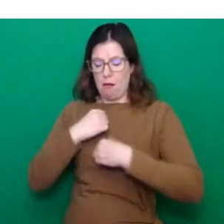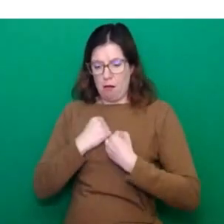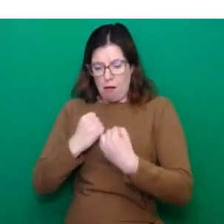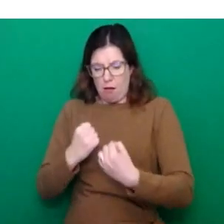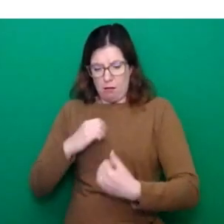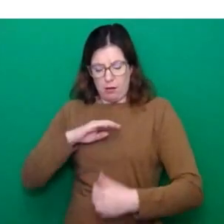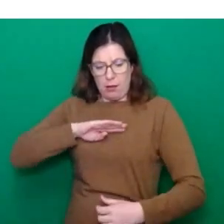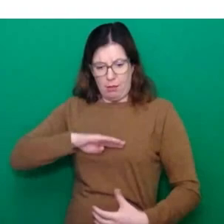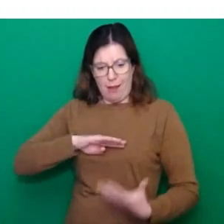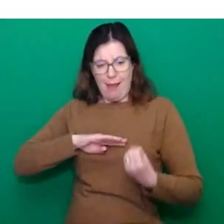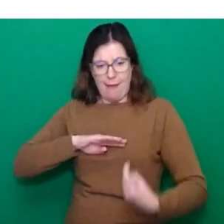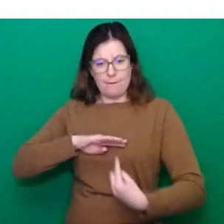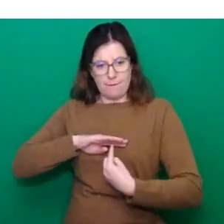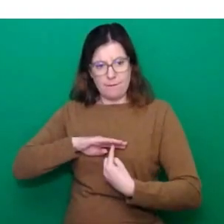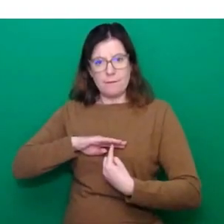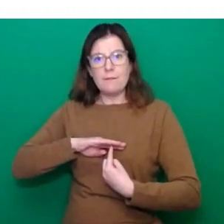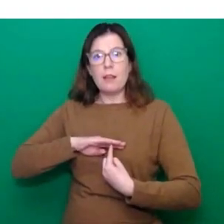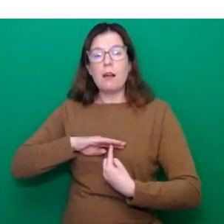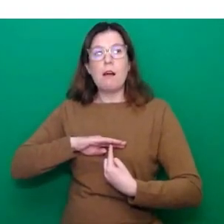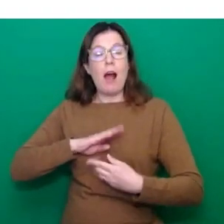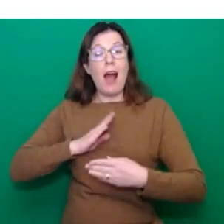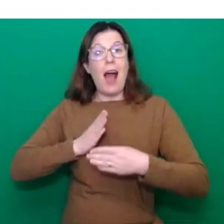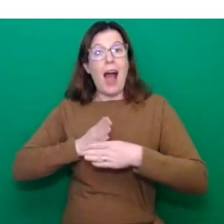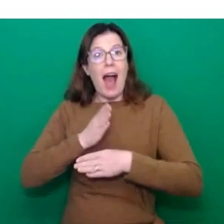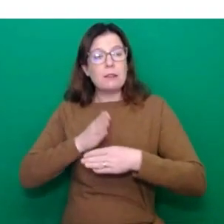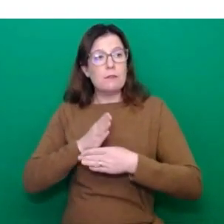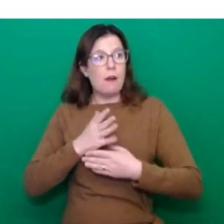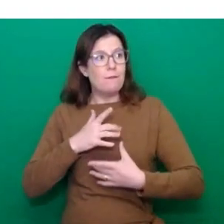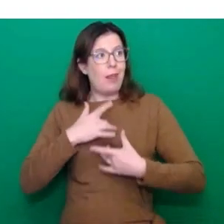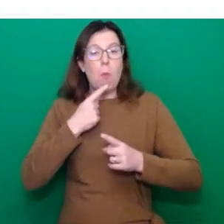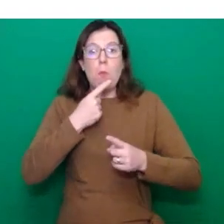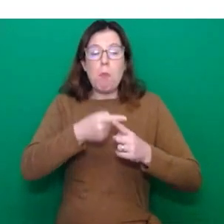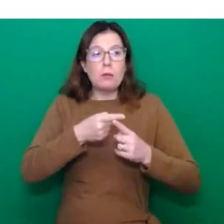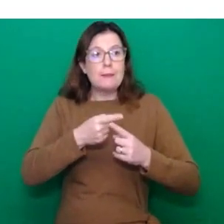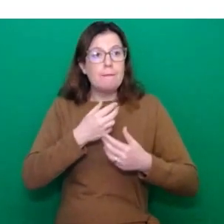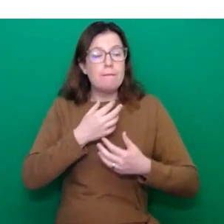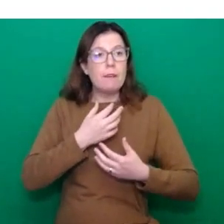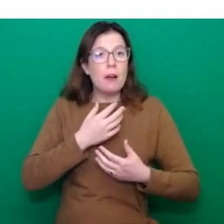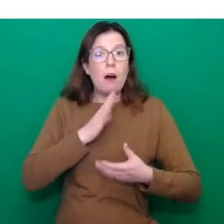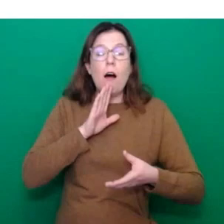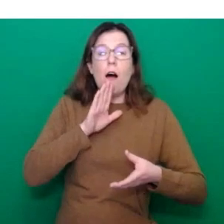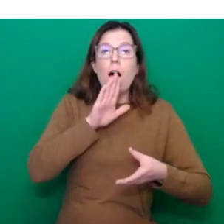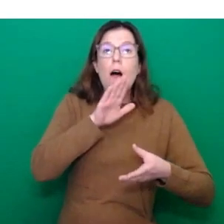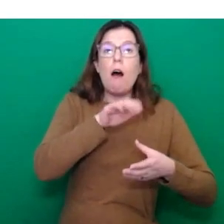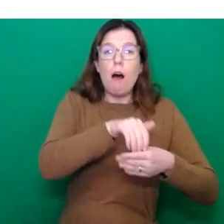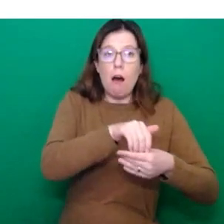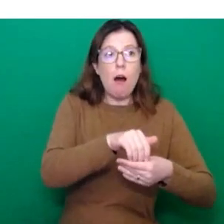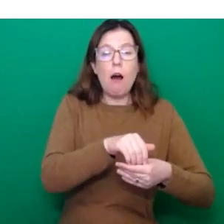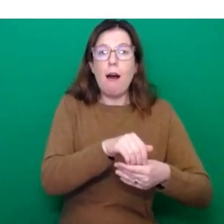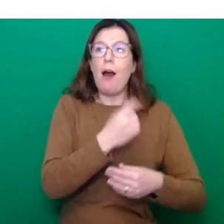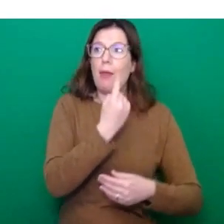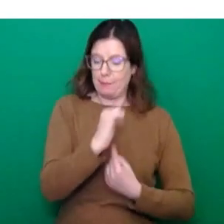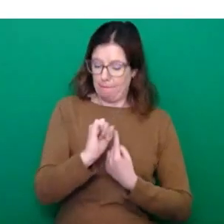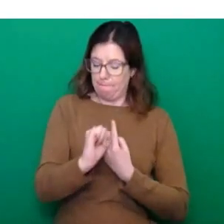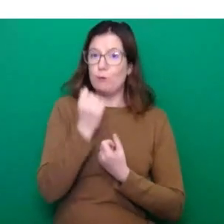way, and helping them to do more activities that are meaningful for them. And I guess that helps them to understand that